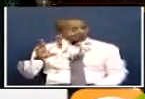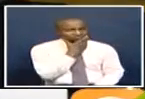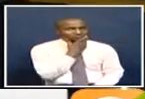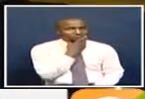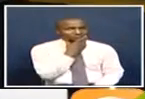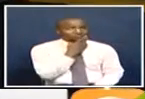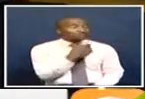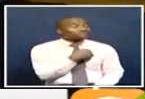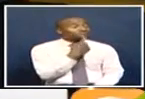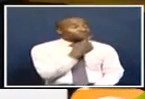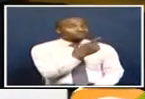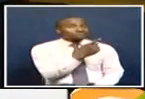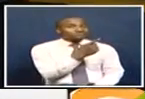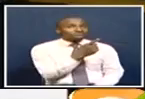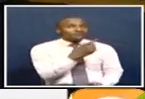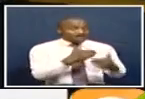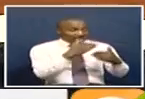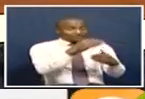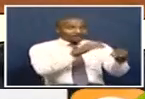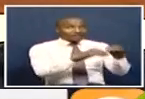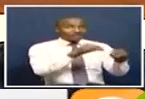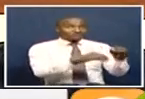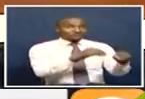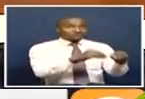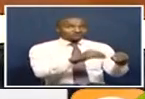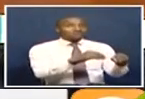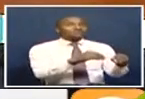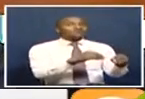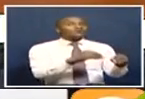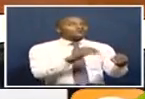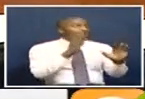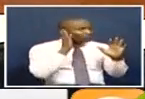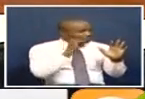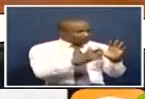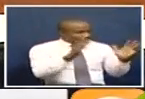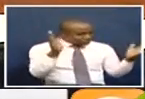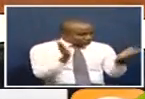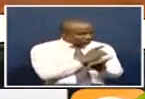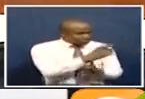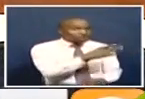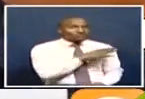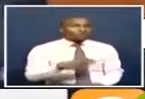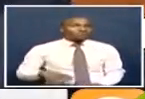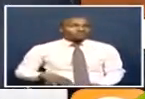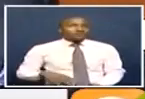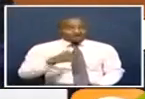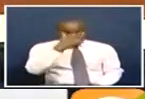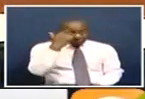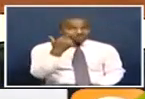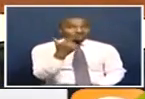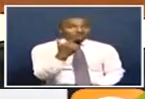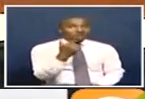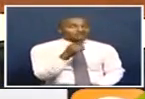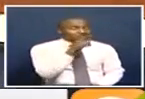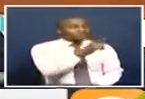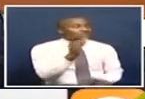And I'm telling you that one, after these elections, we are going to wage campaign to do away with that Sarah Serem's commission. Because you see, she